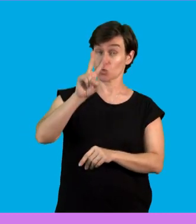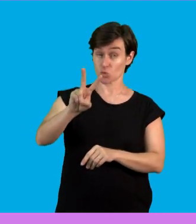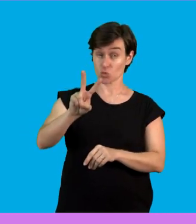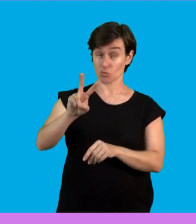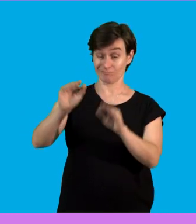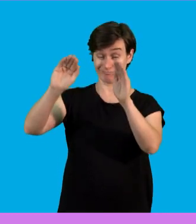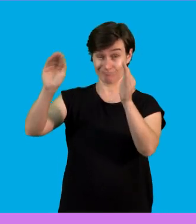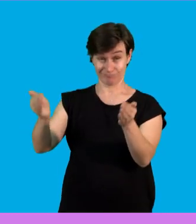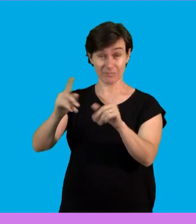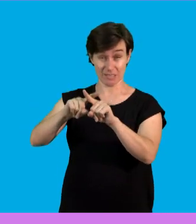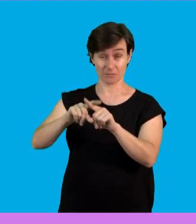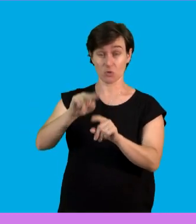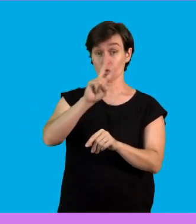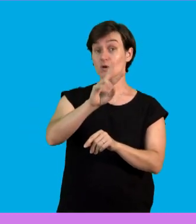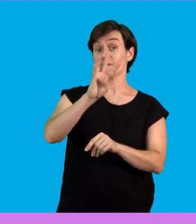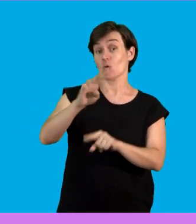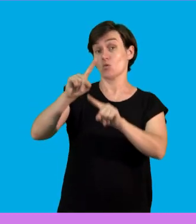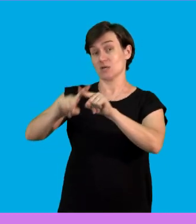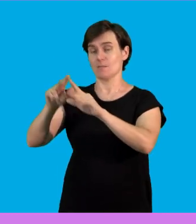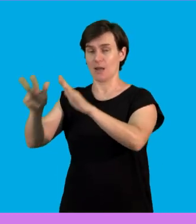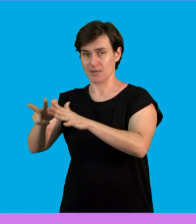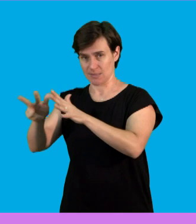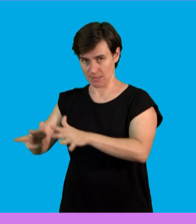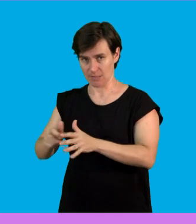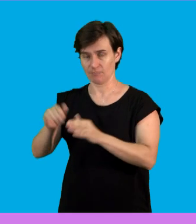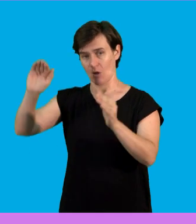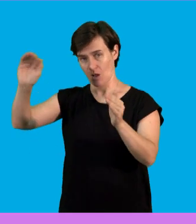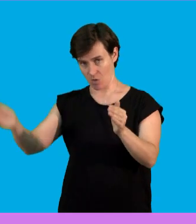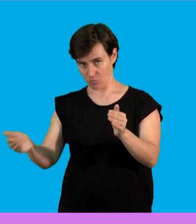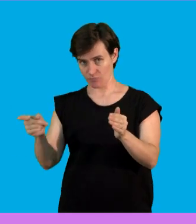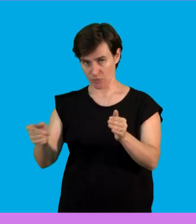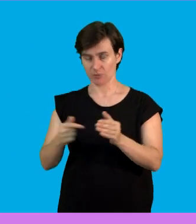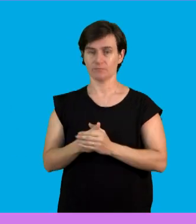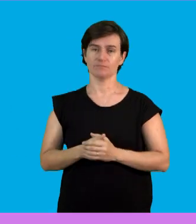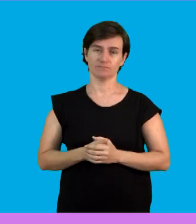plus 2 times 24 times 18.